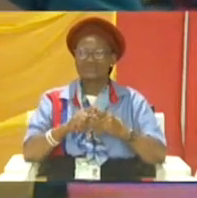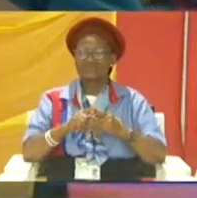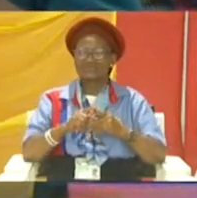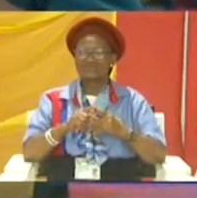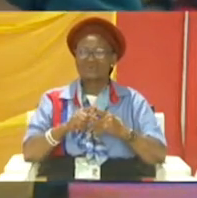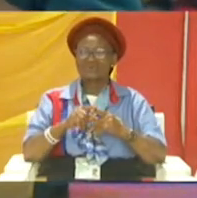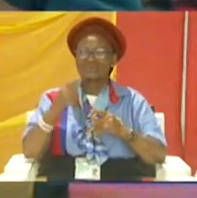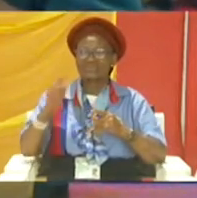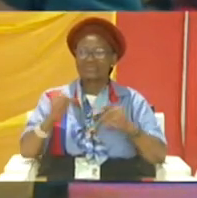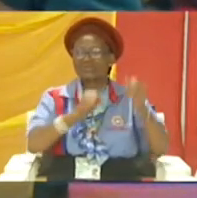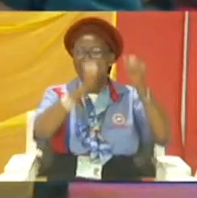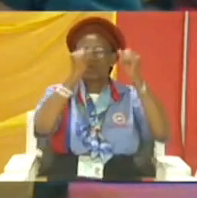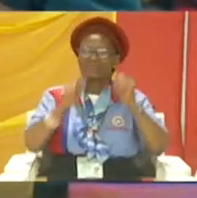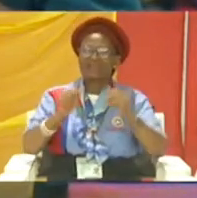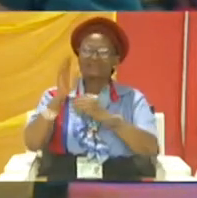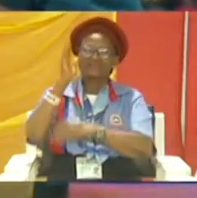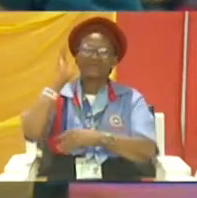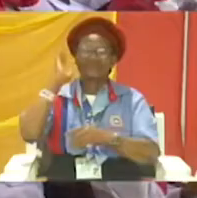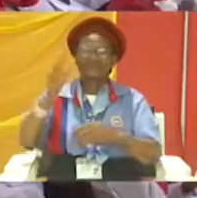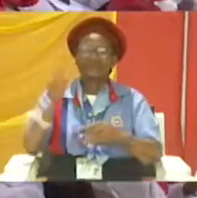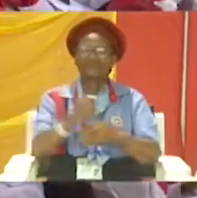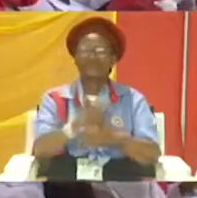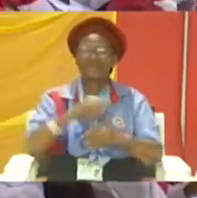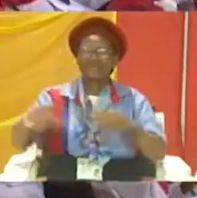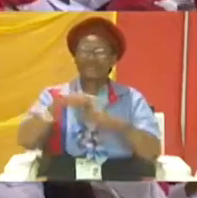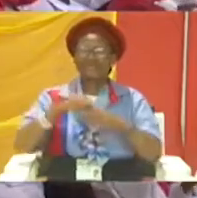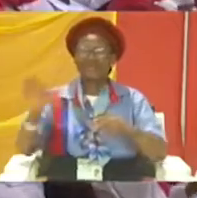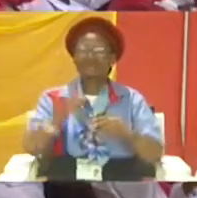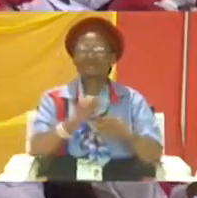The Almighty God will take over your situation